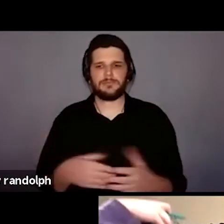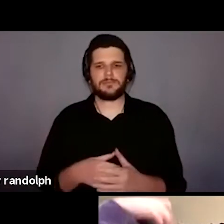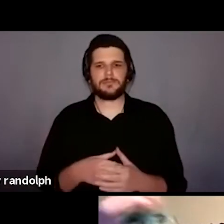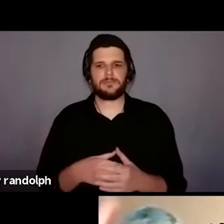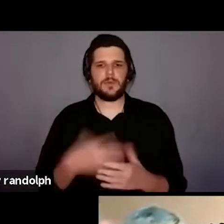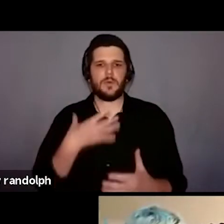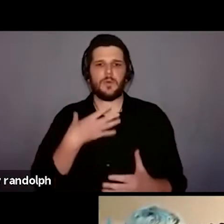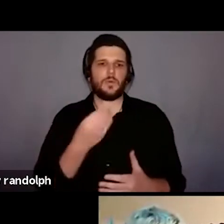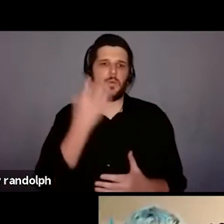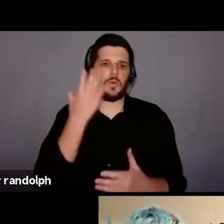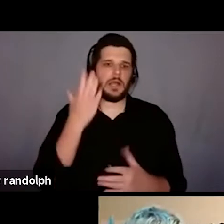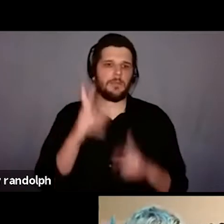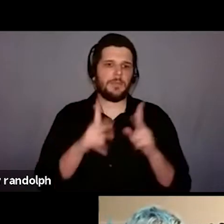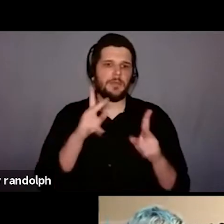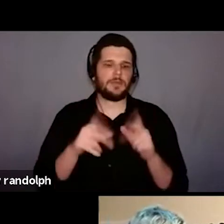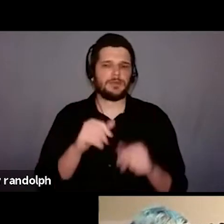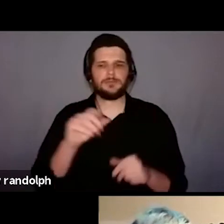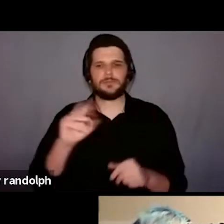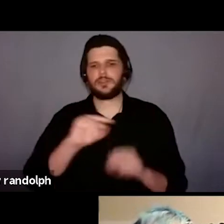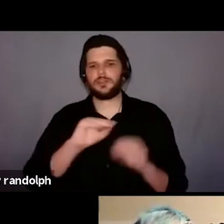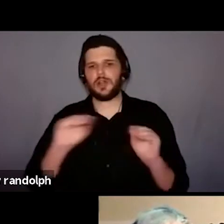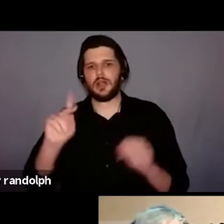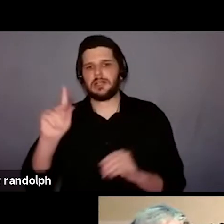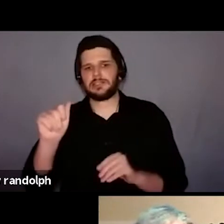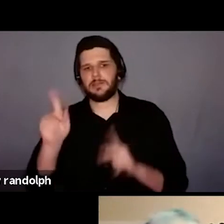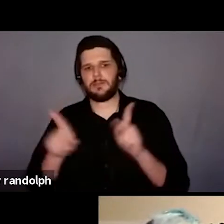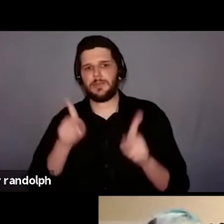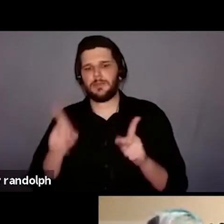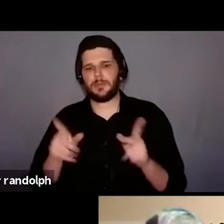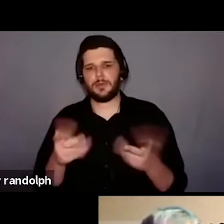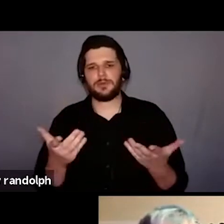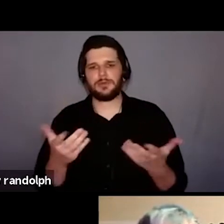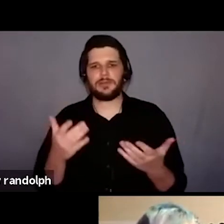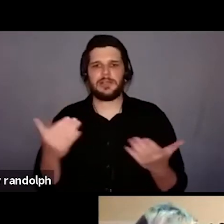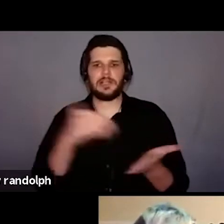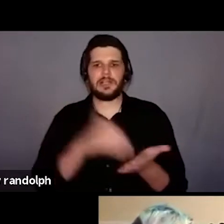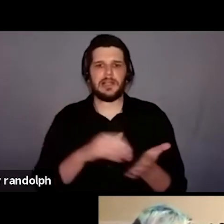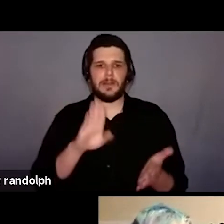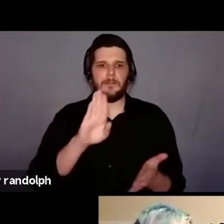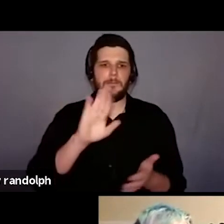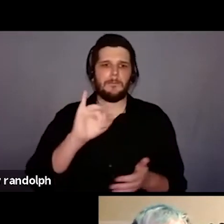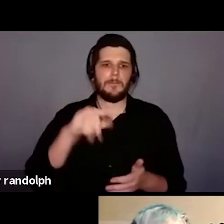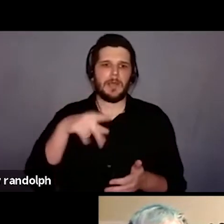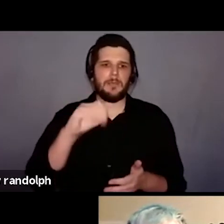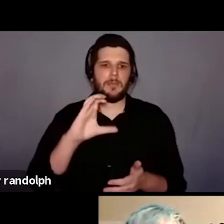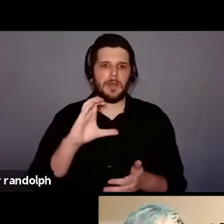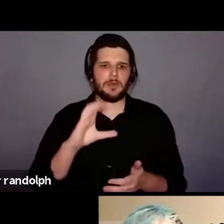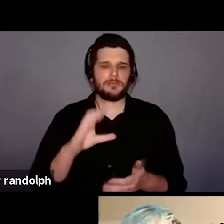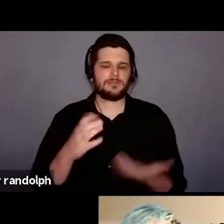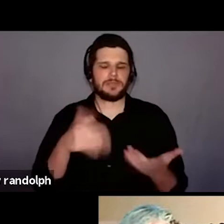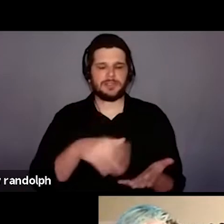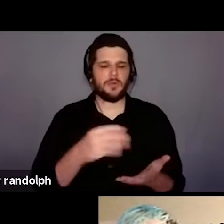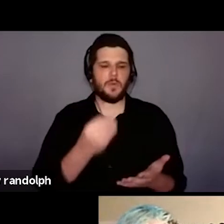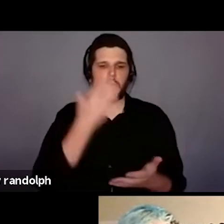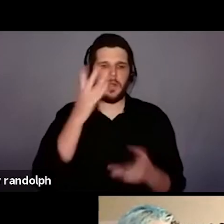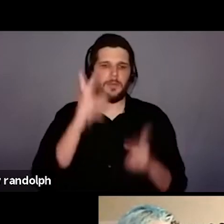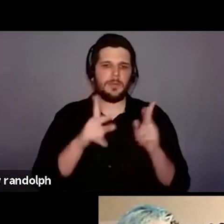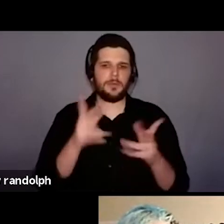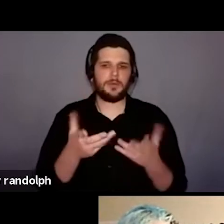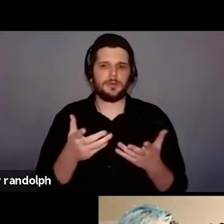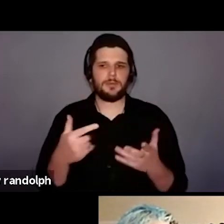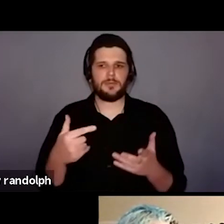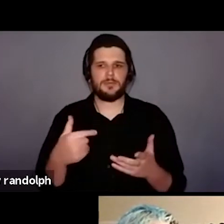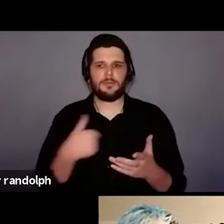White people, non-disabled people, again, in this case, we were talking about BIPOC, so in this case, it was white people, need